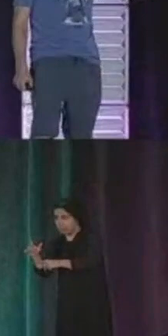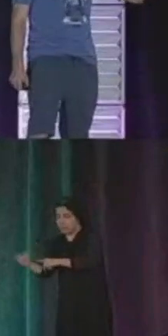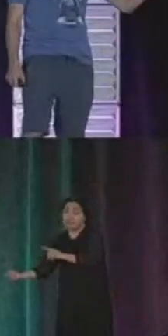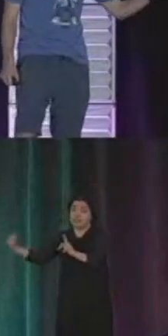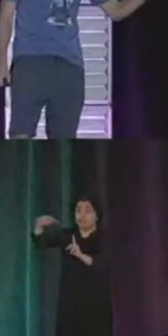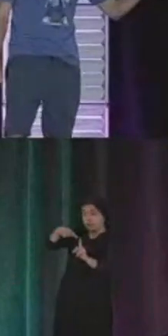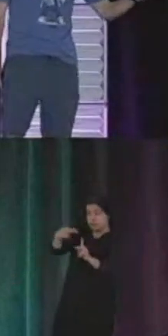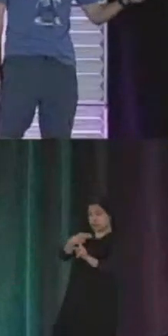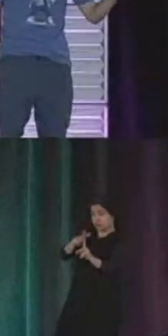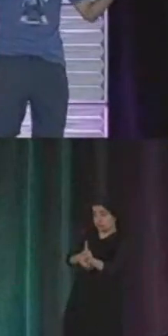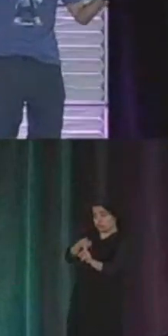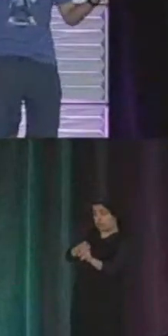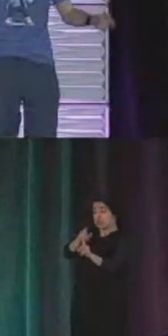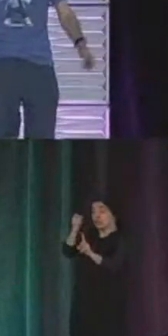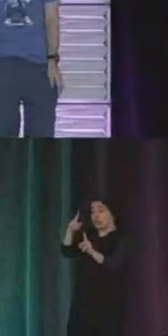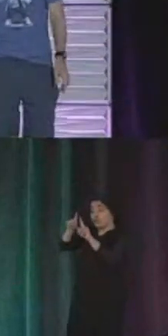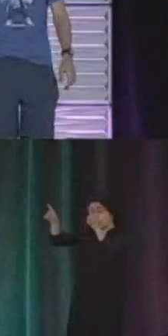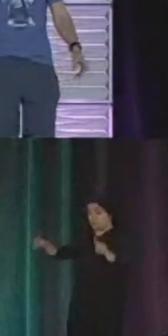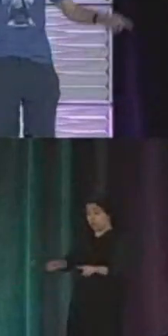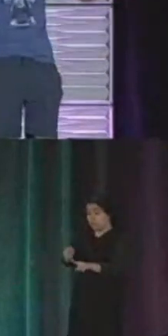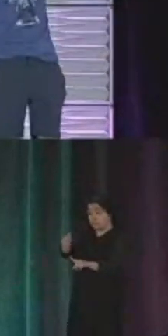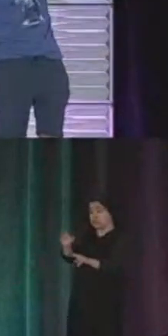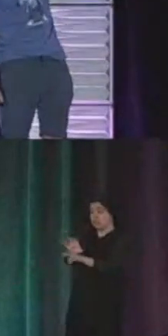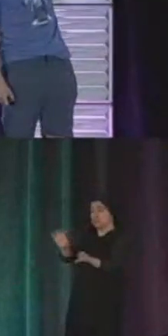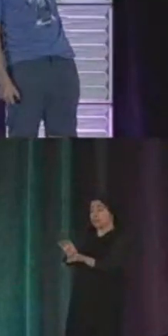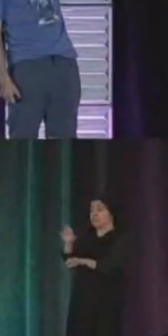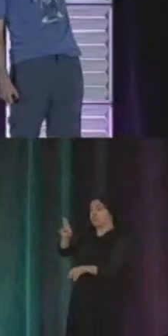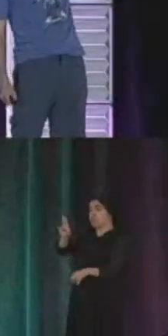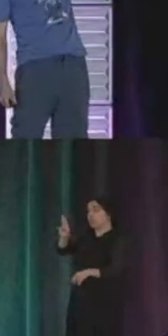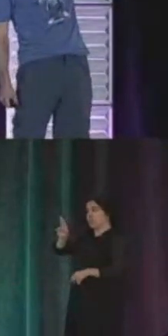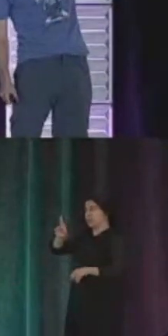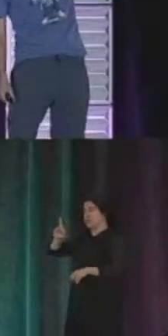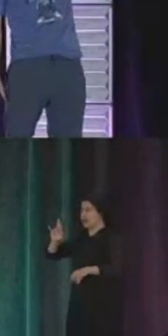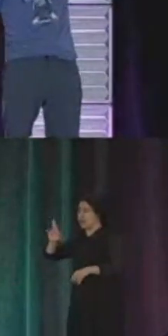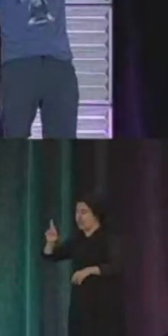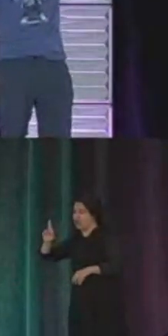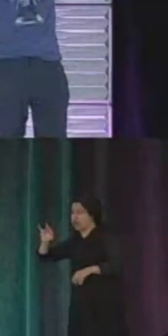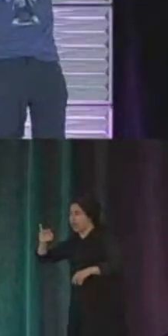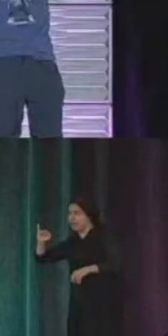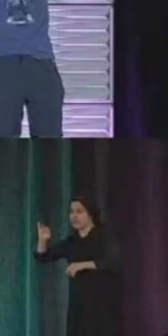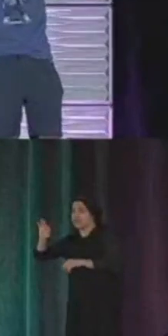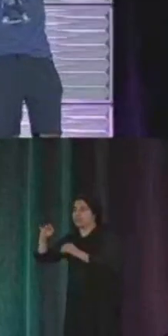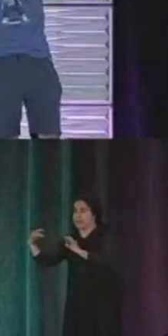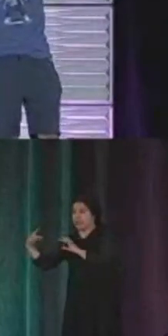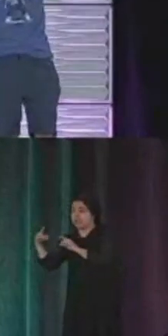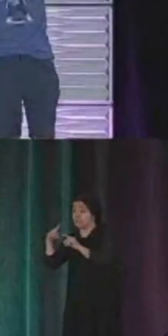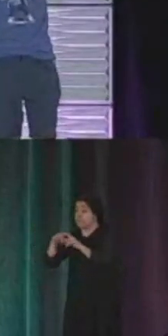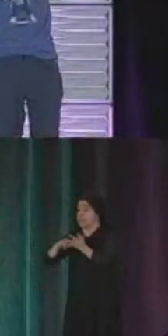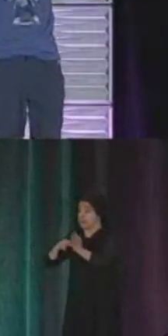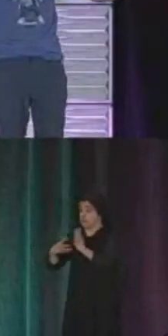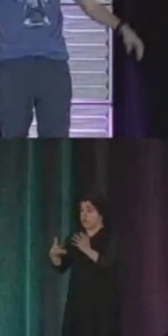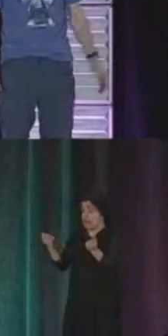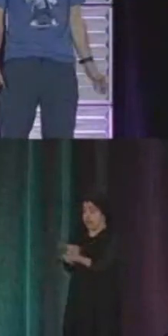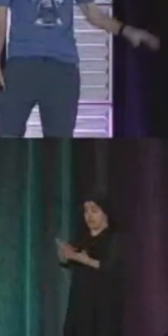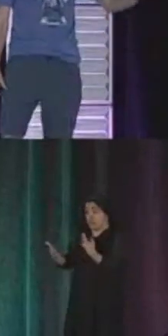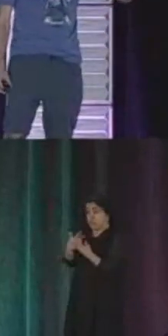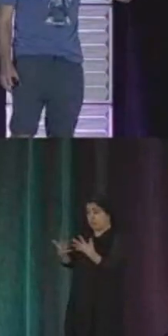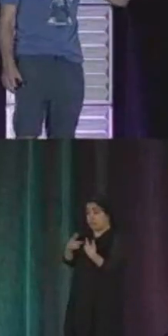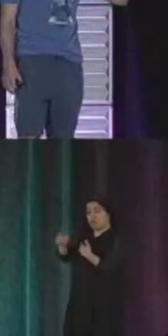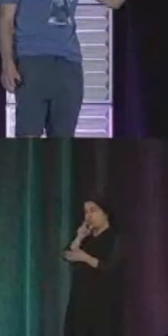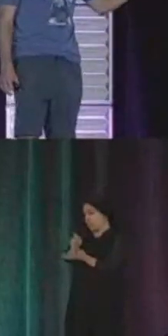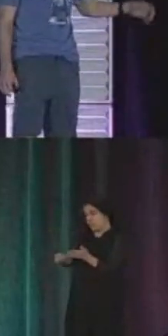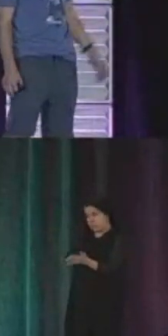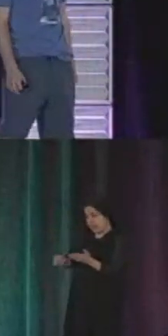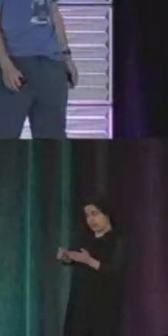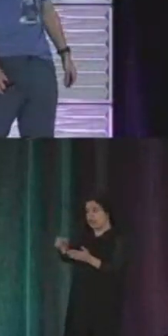while, the browser is doing the UI feedback. So that's why anything in gray is code that you don't write that's managed by somebody